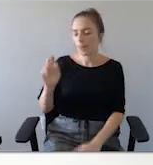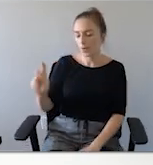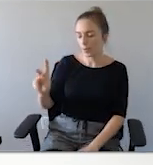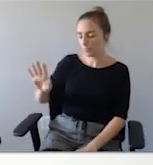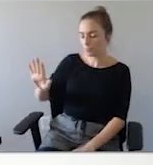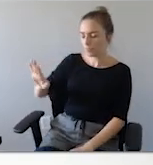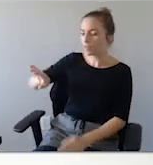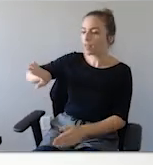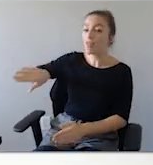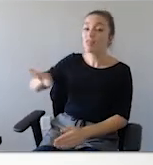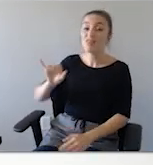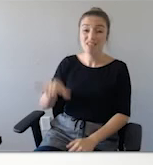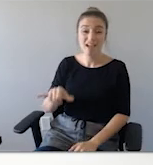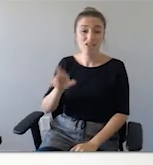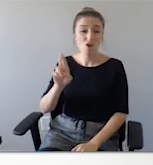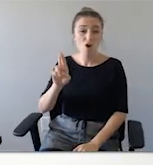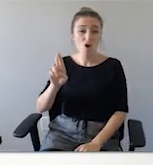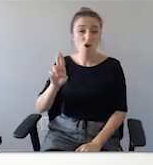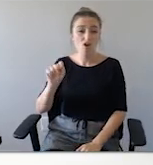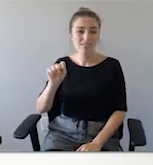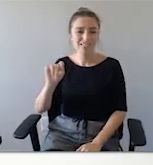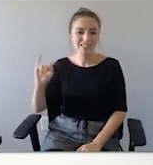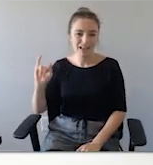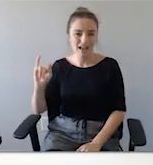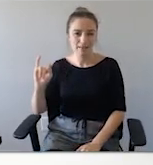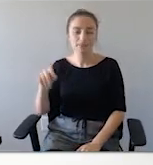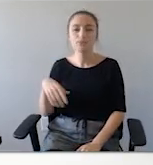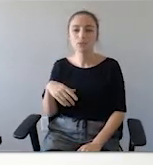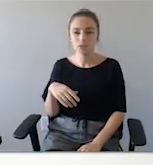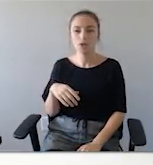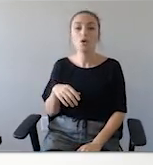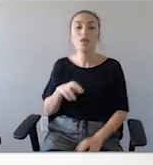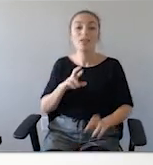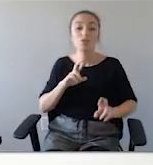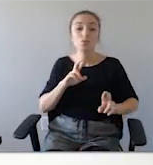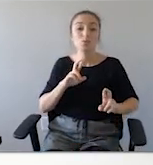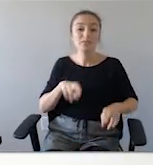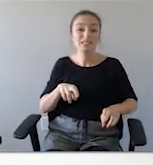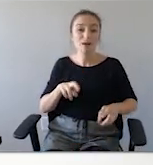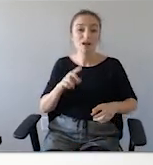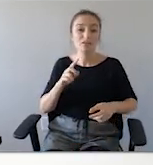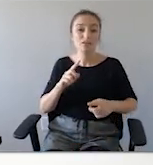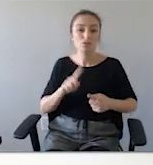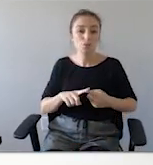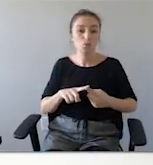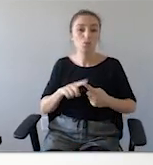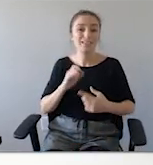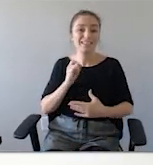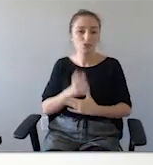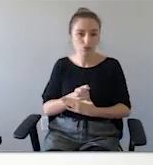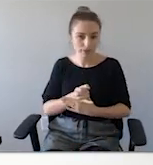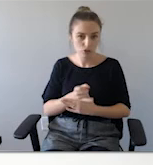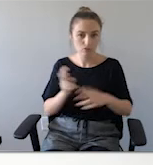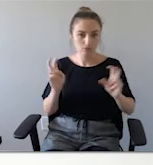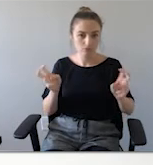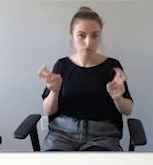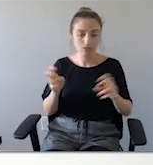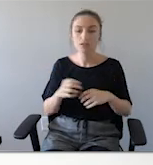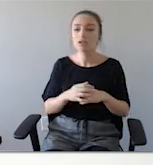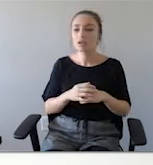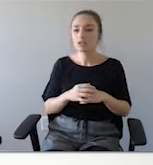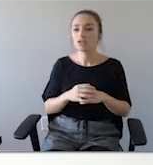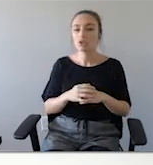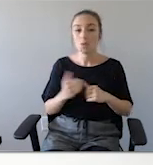who are not clear on what he's talking about, so response to intervention, which we have in the state of Florida. So we've got tier 1s, which are basically all